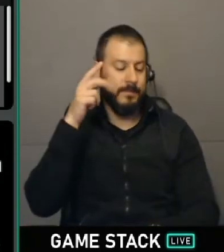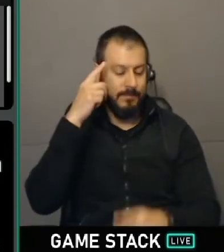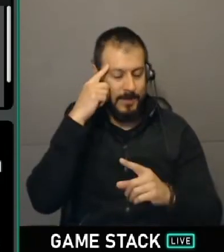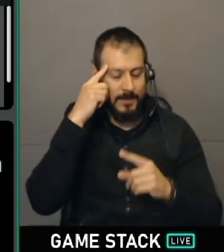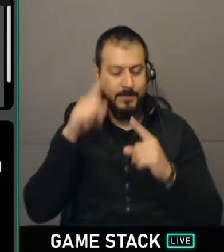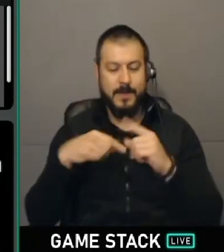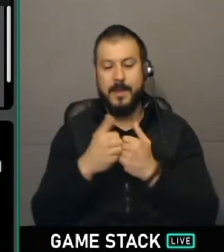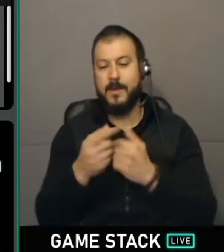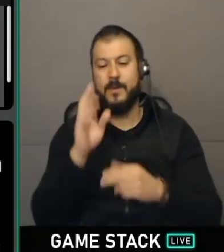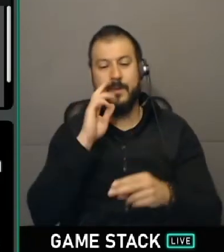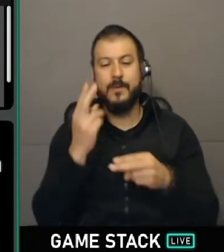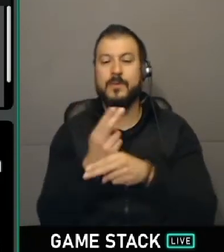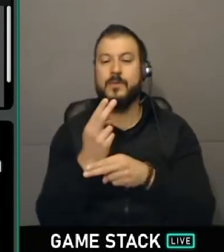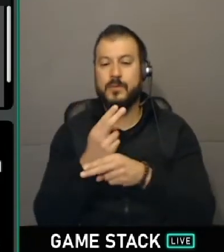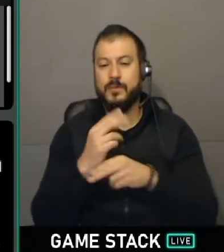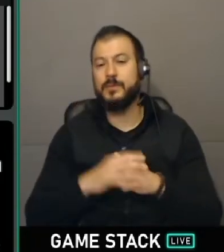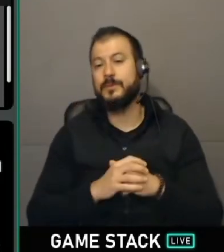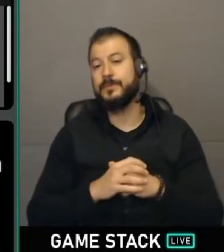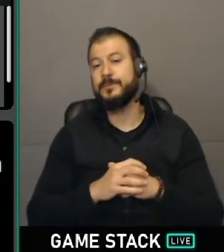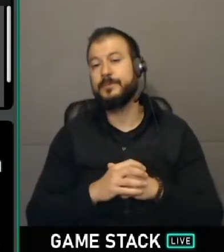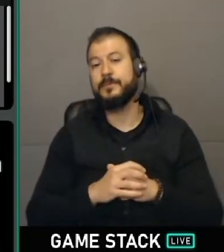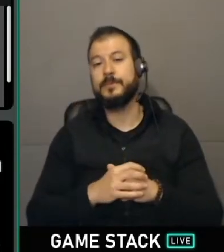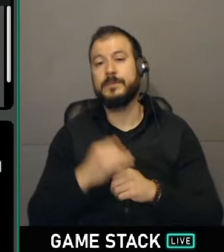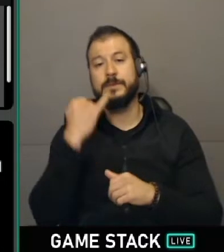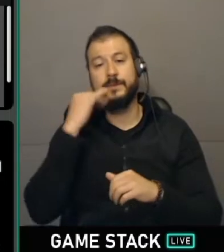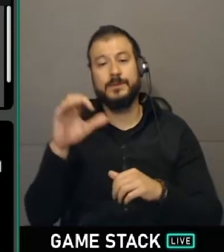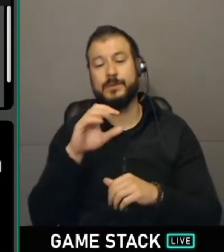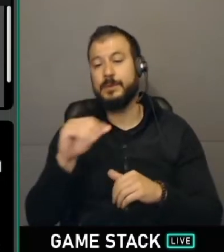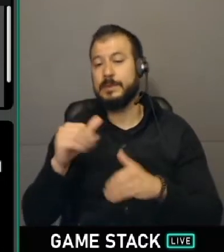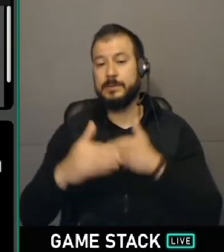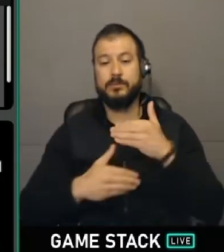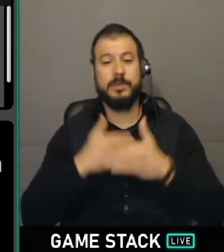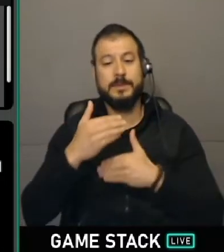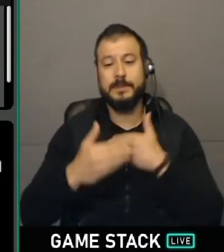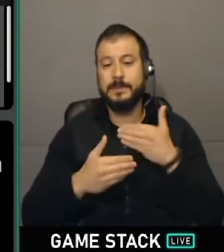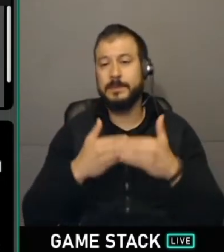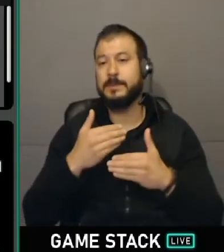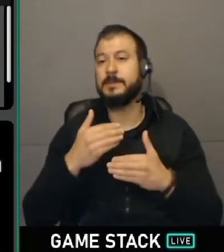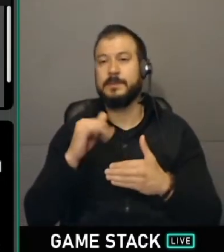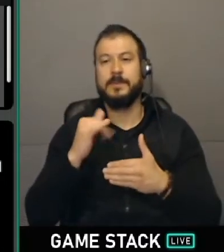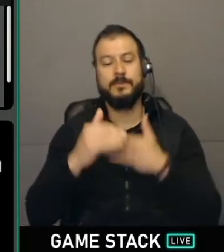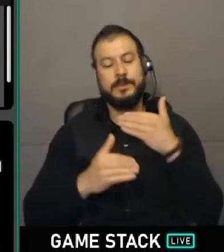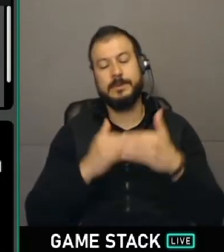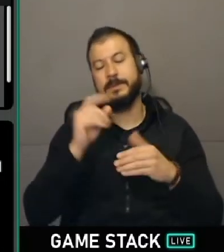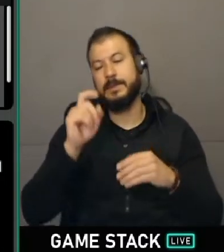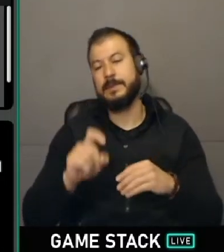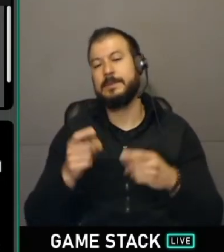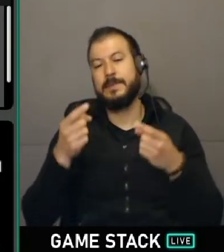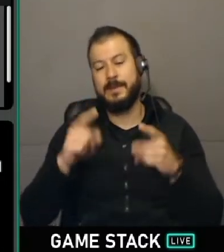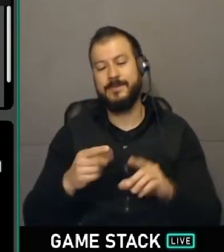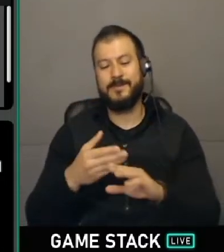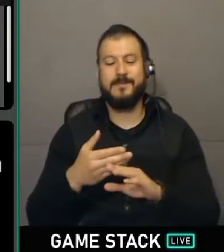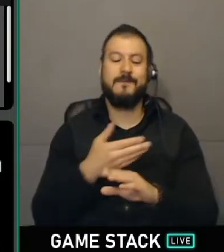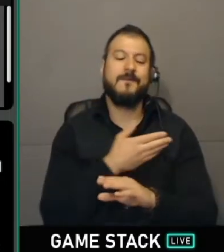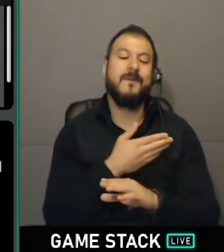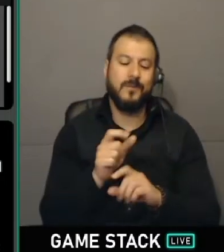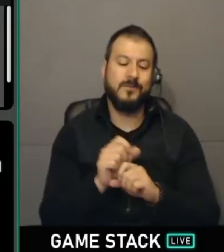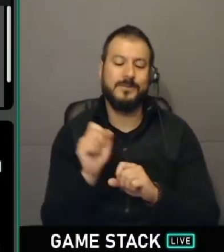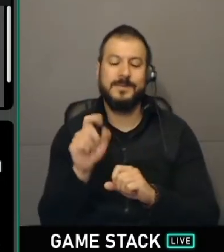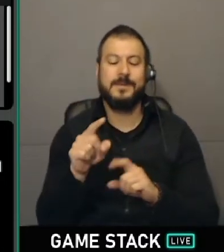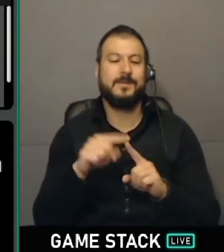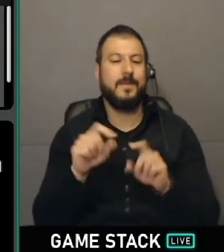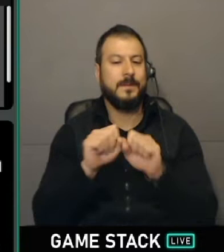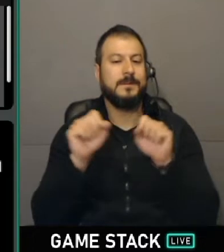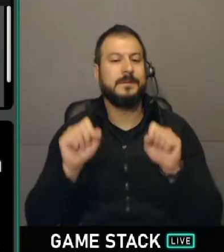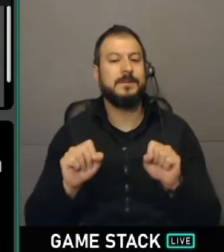these. If you're going to do any processing on them, that processing has to happen before you send it off to the system, because once